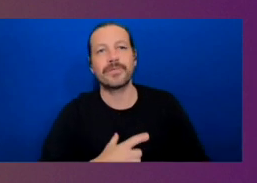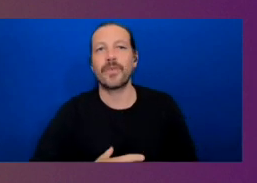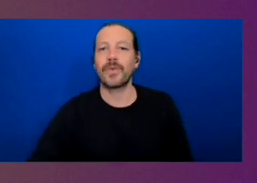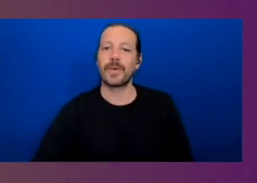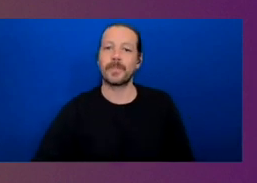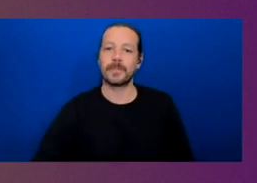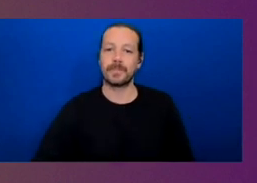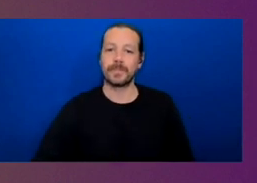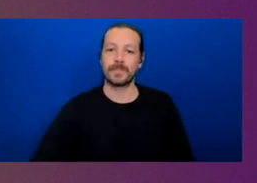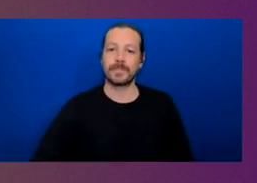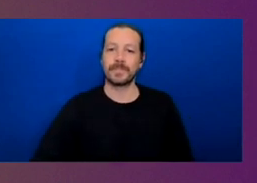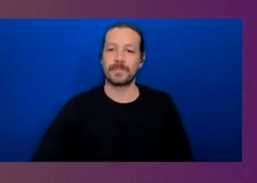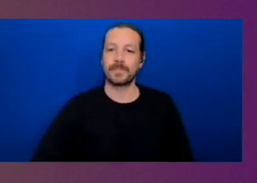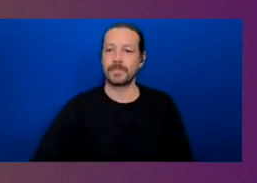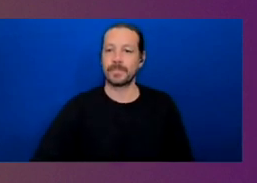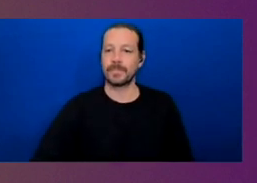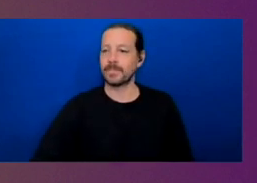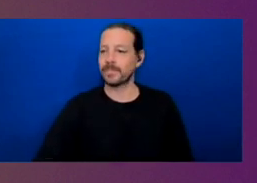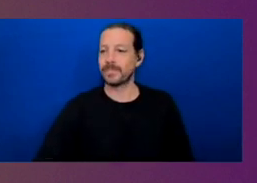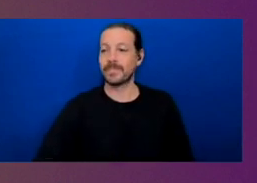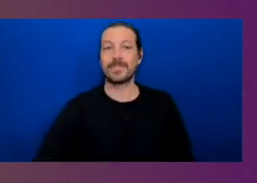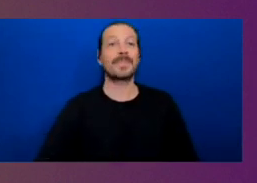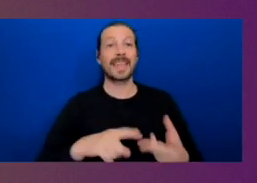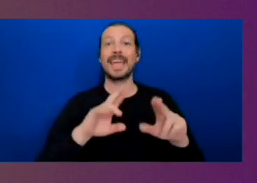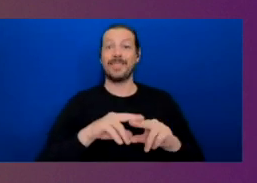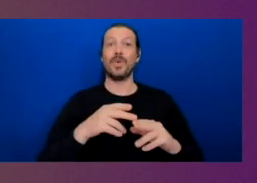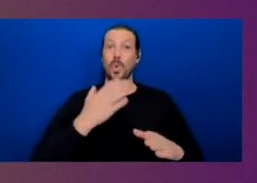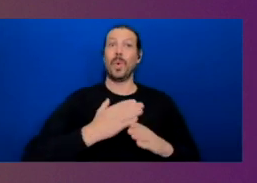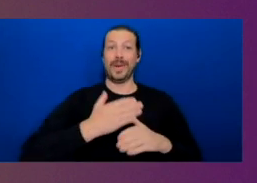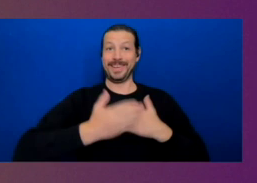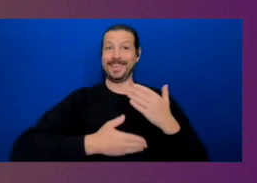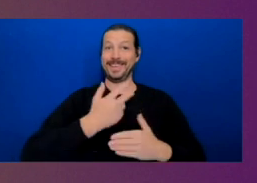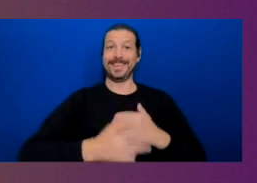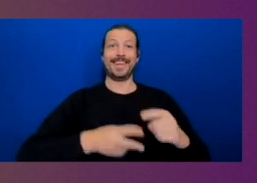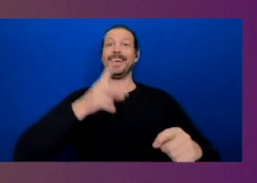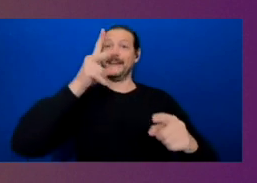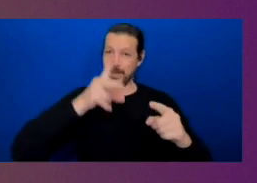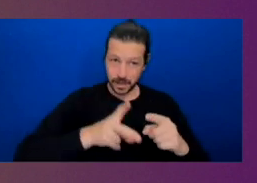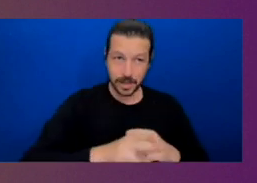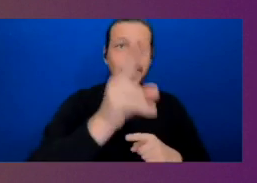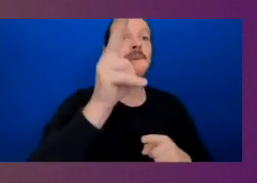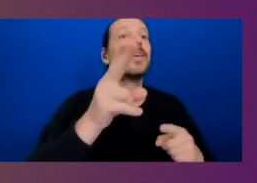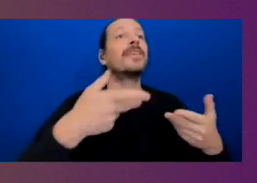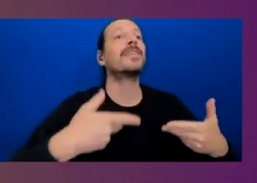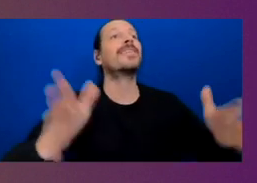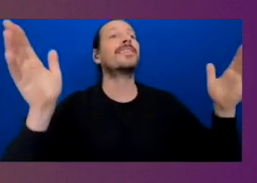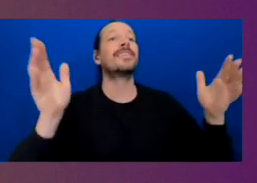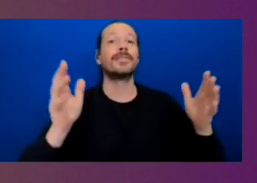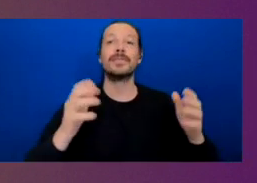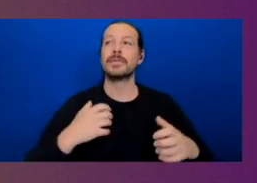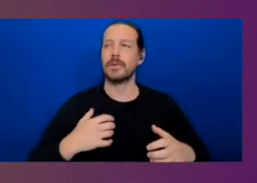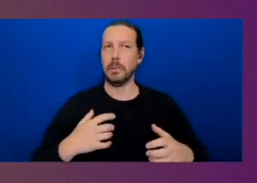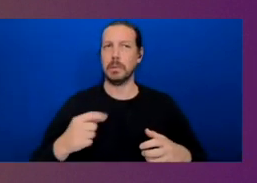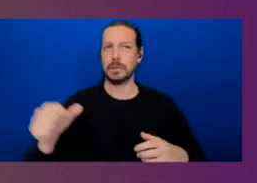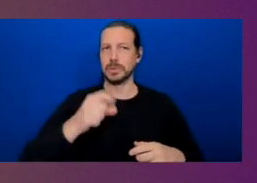If you've done all the work and you've got to the end, you've got to your product, it's launched, it's out there in the world, and then you start to think about